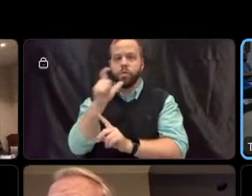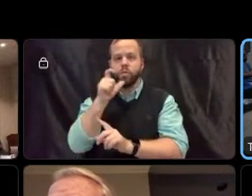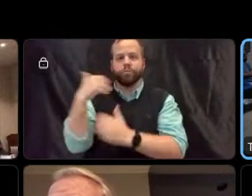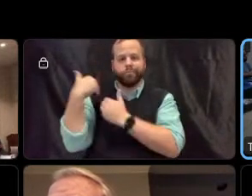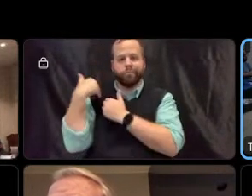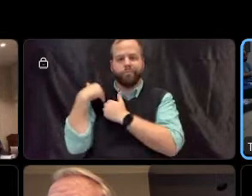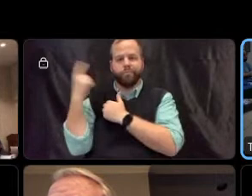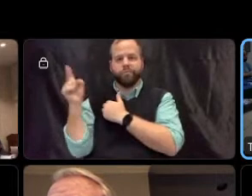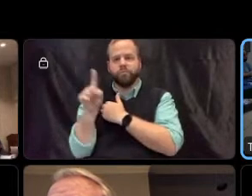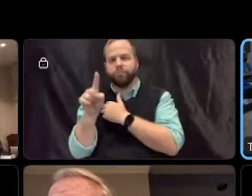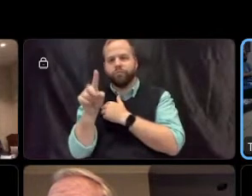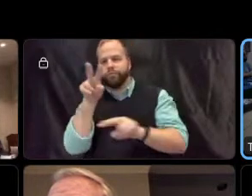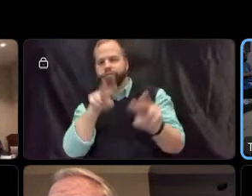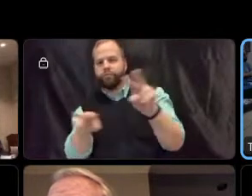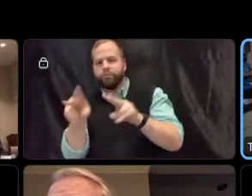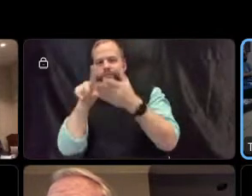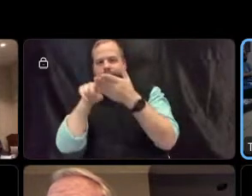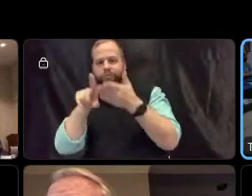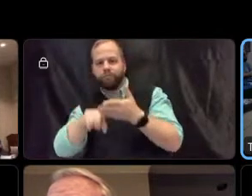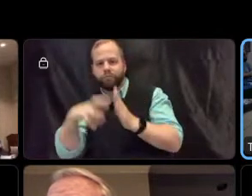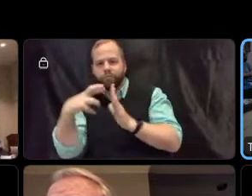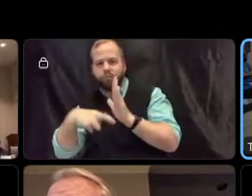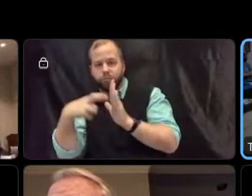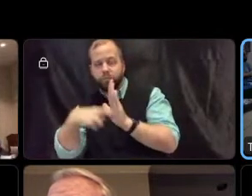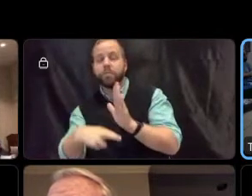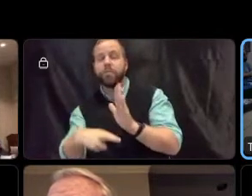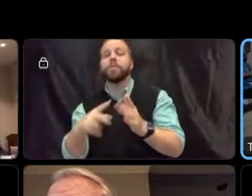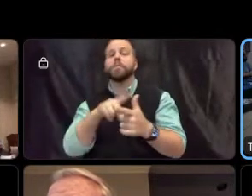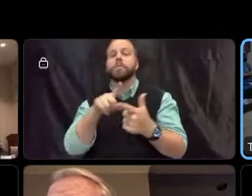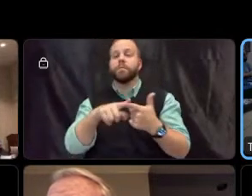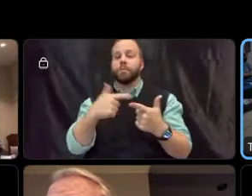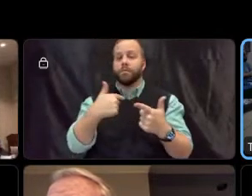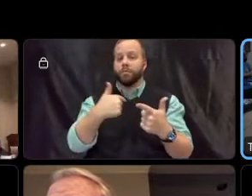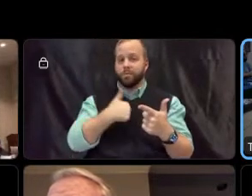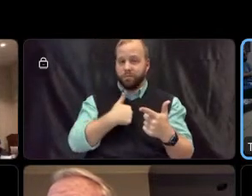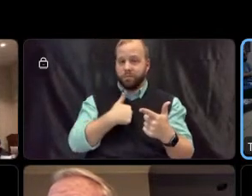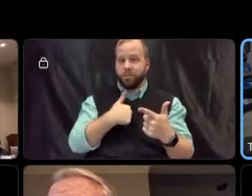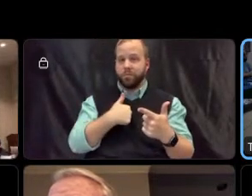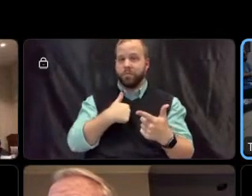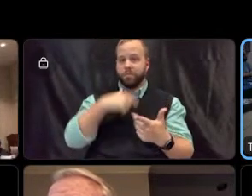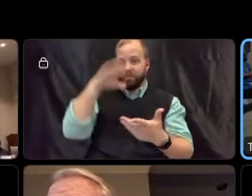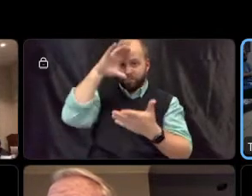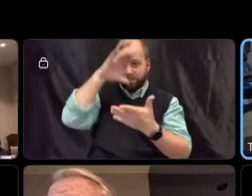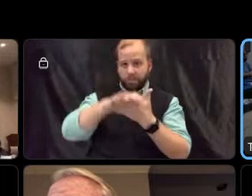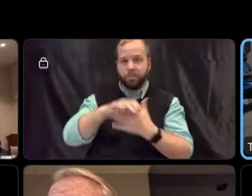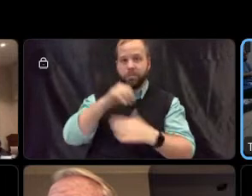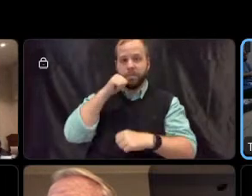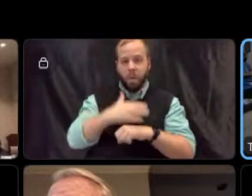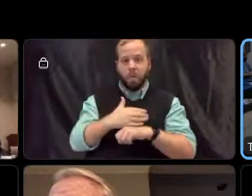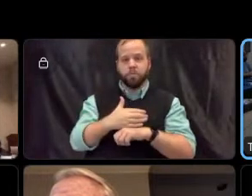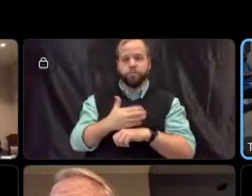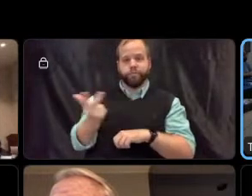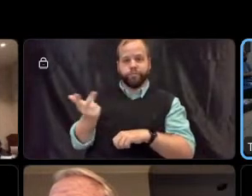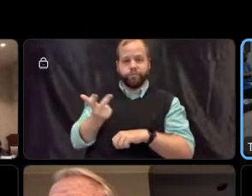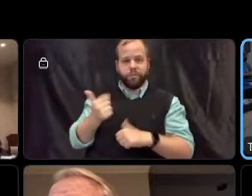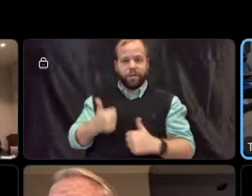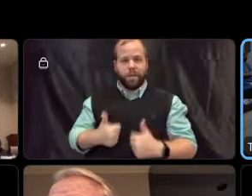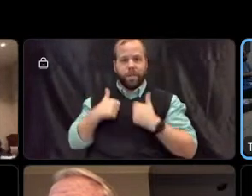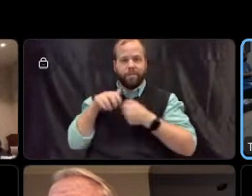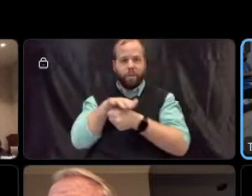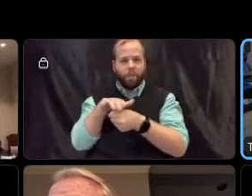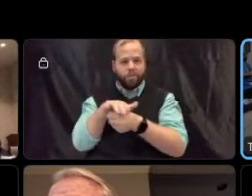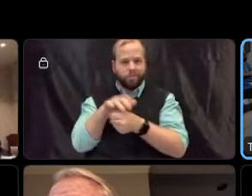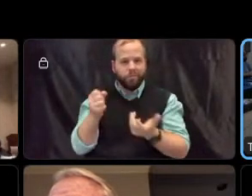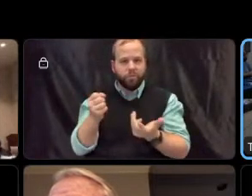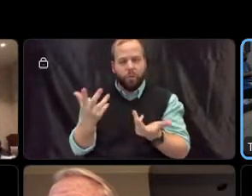then my husband and my daughter also all live locally. And so in the past, when there have been